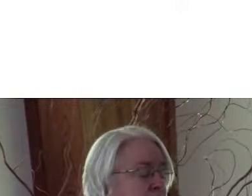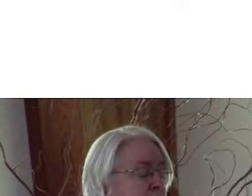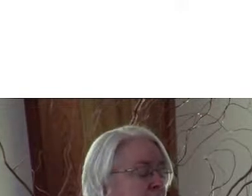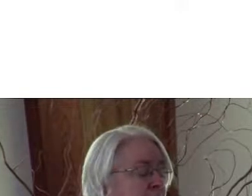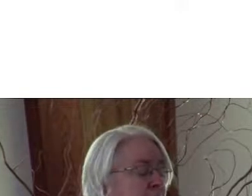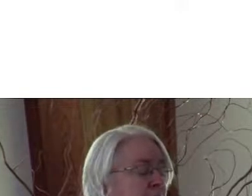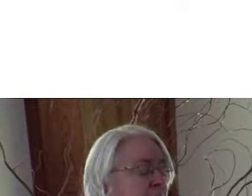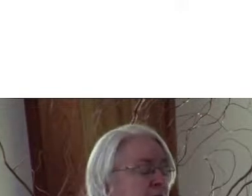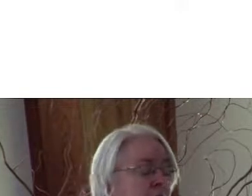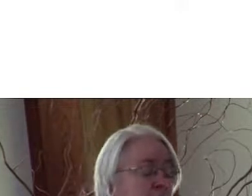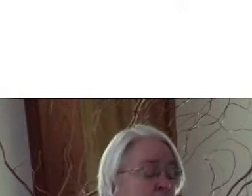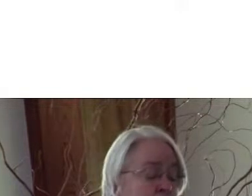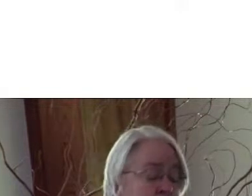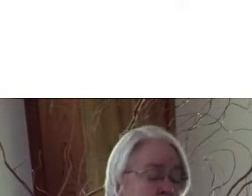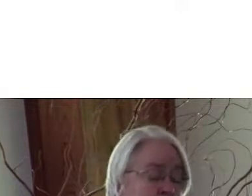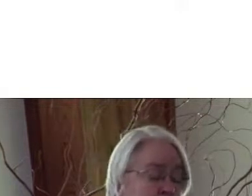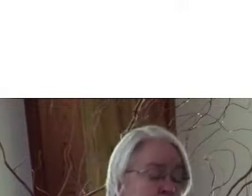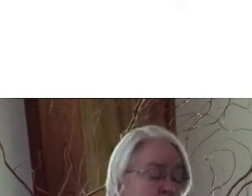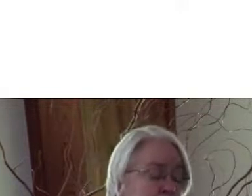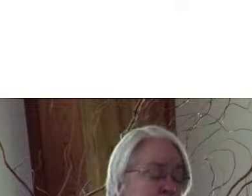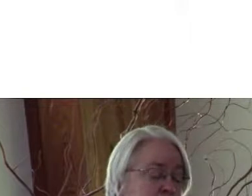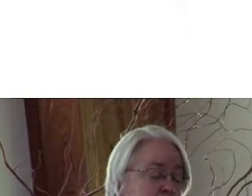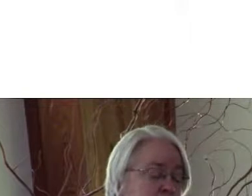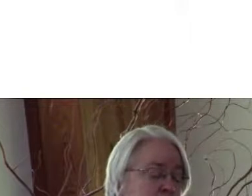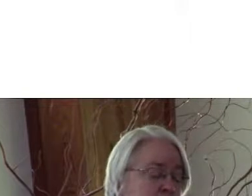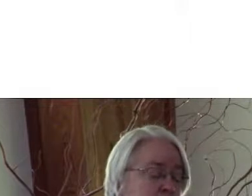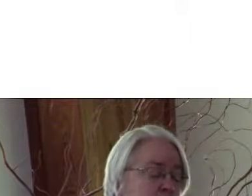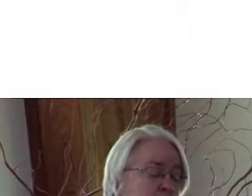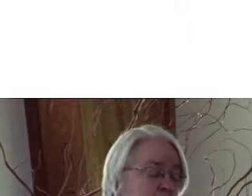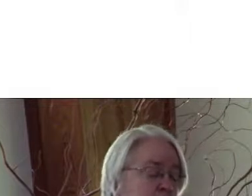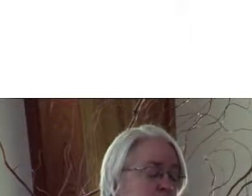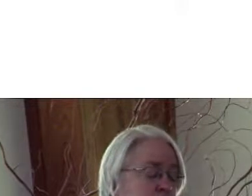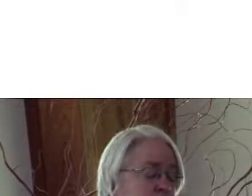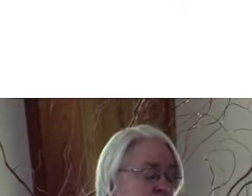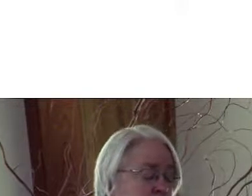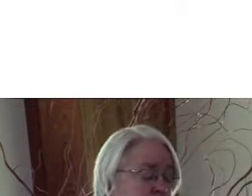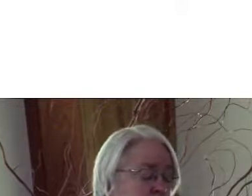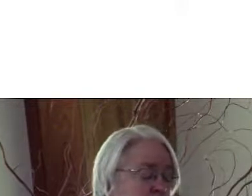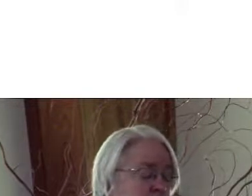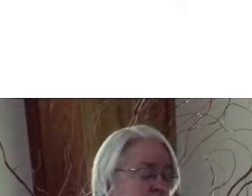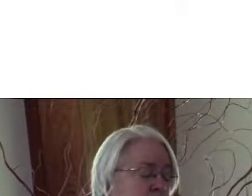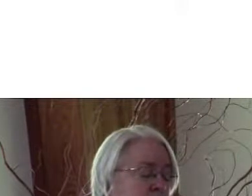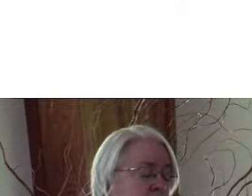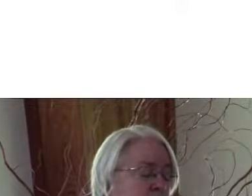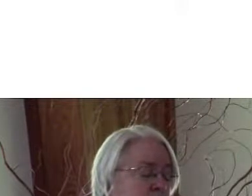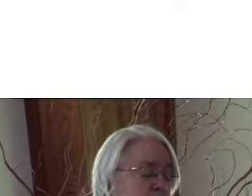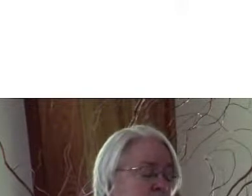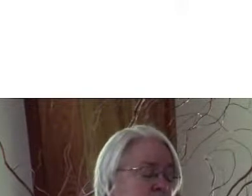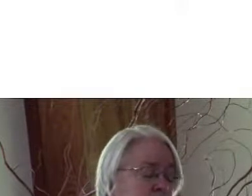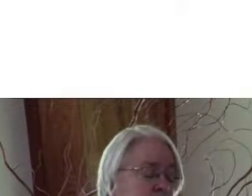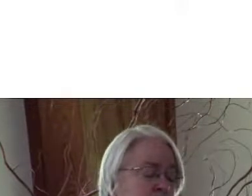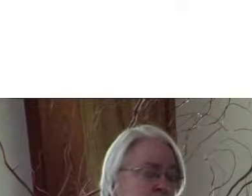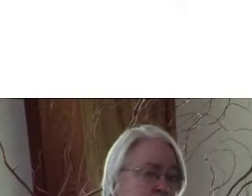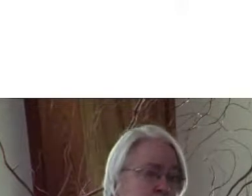and pine runs a joy with